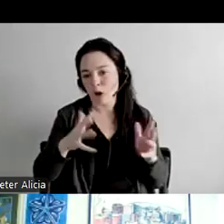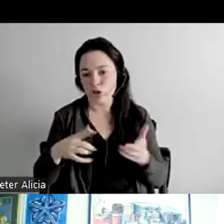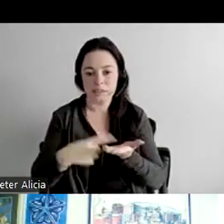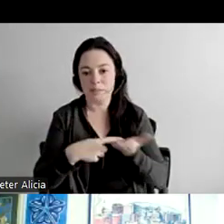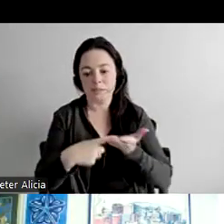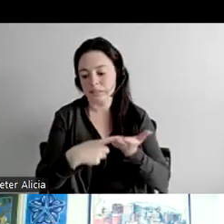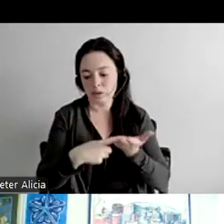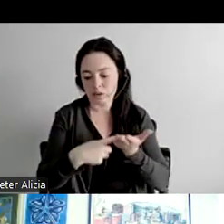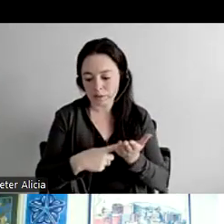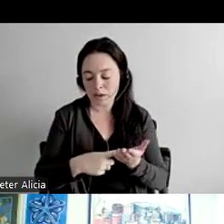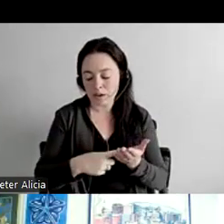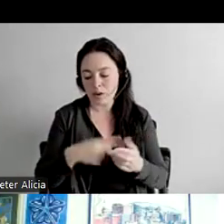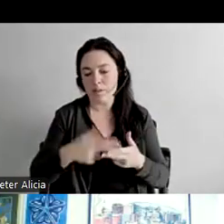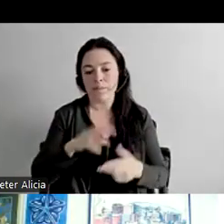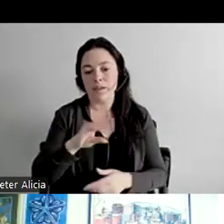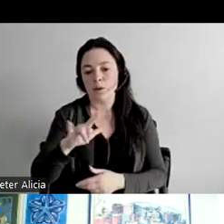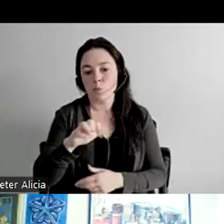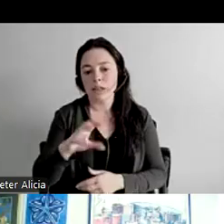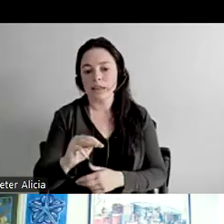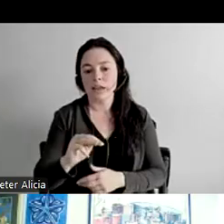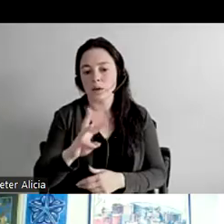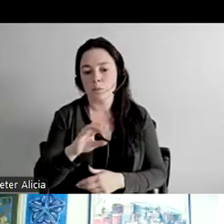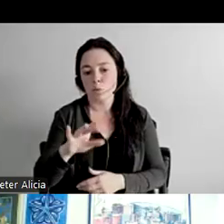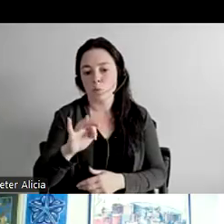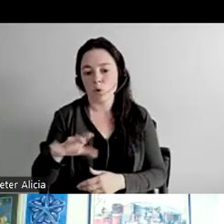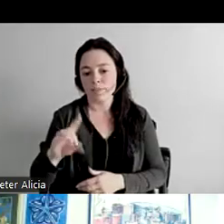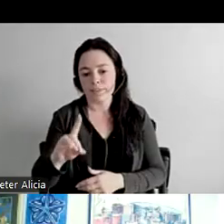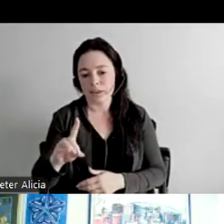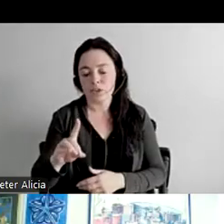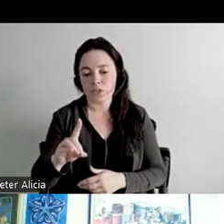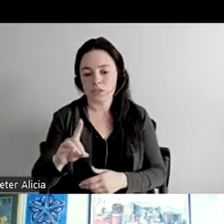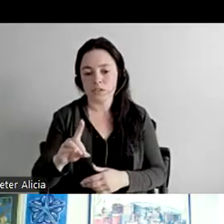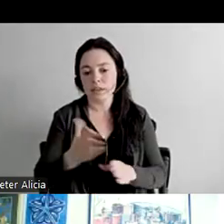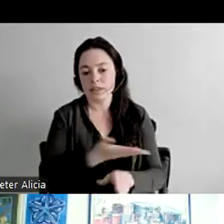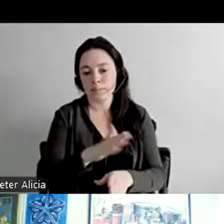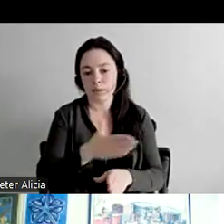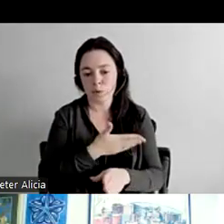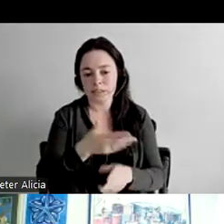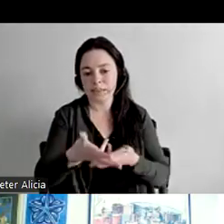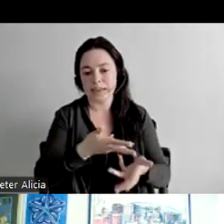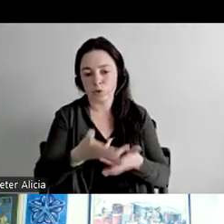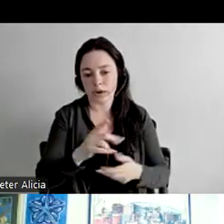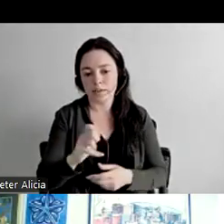about, which is the William Warfield Music Interactive Park,